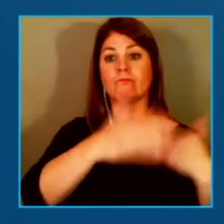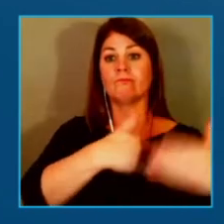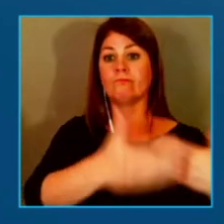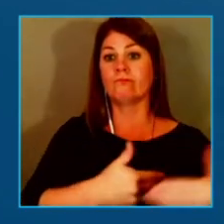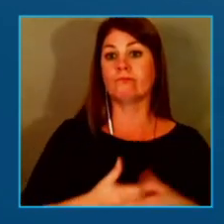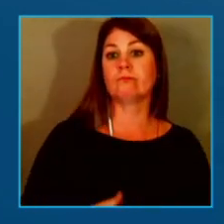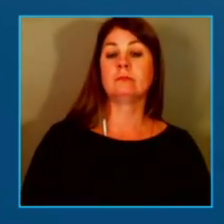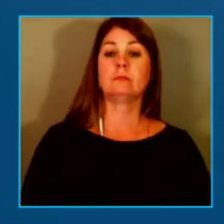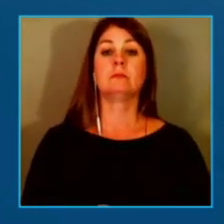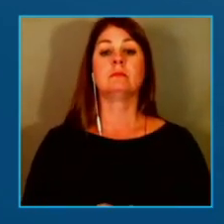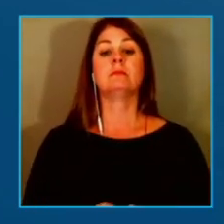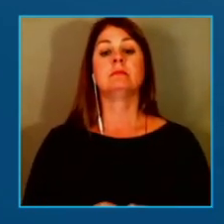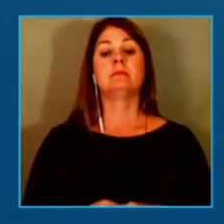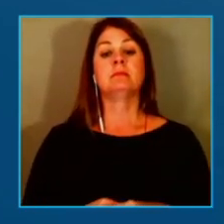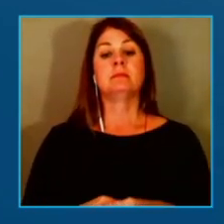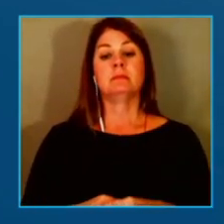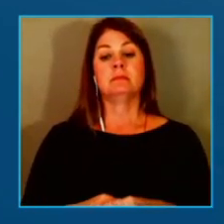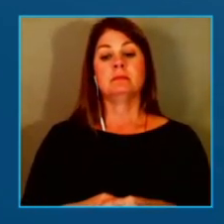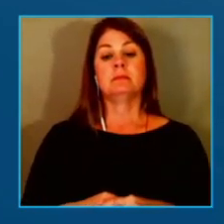Okay.